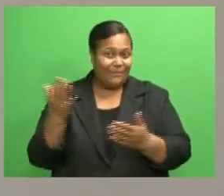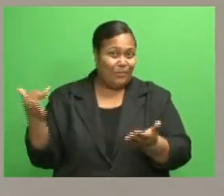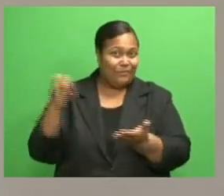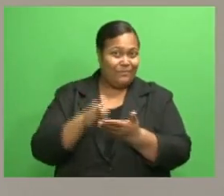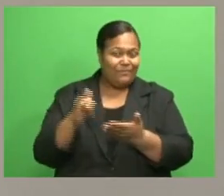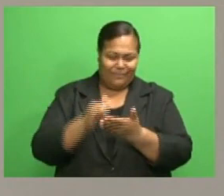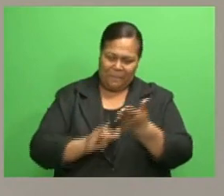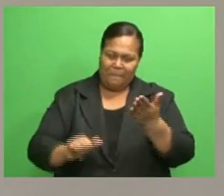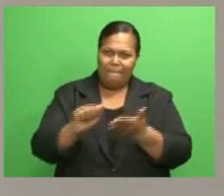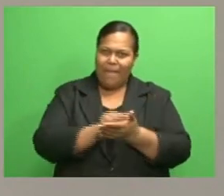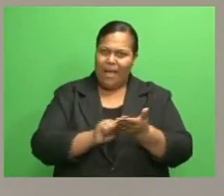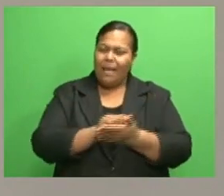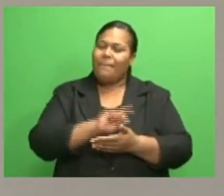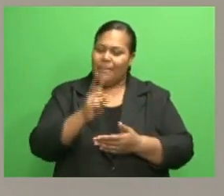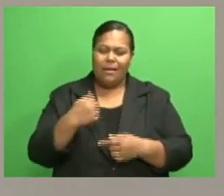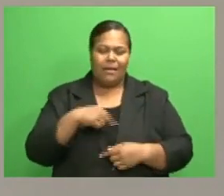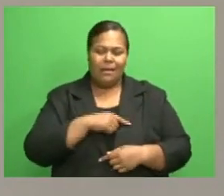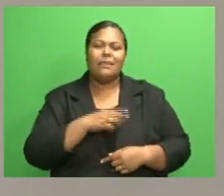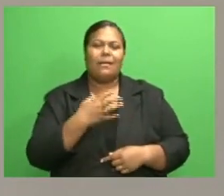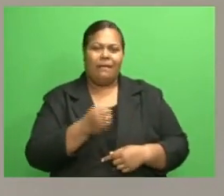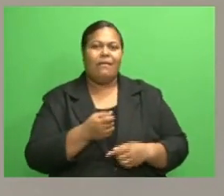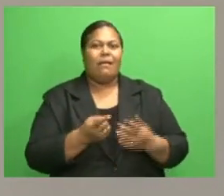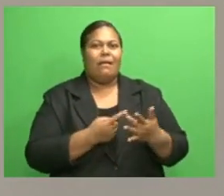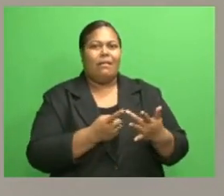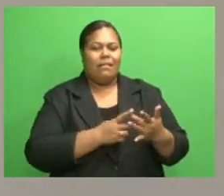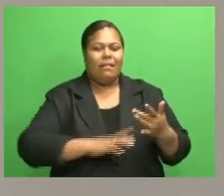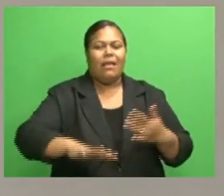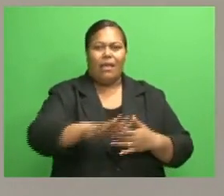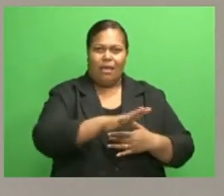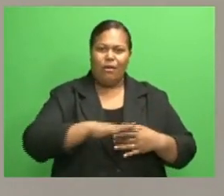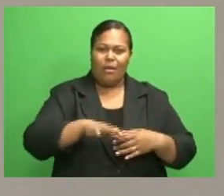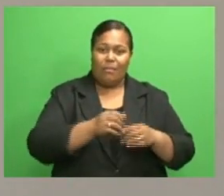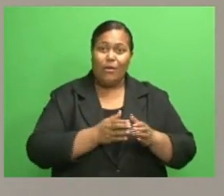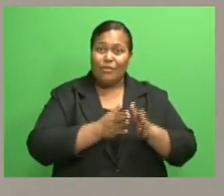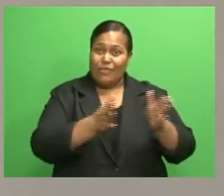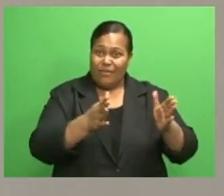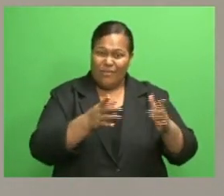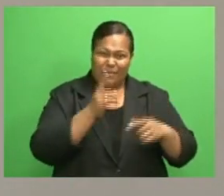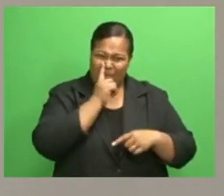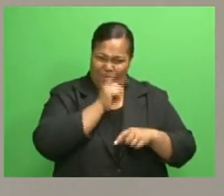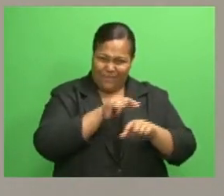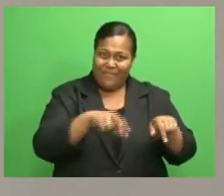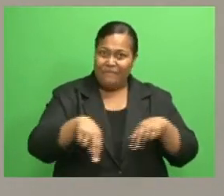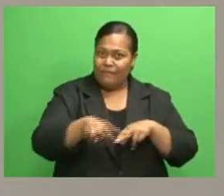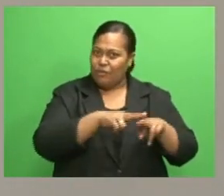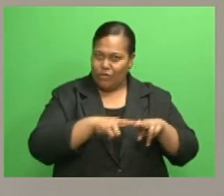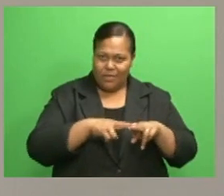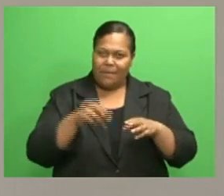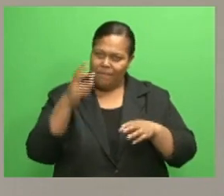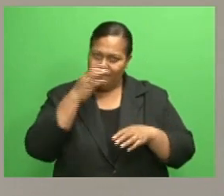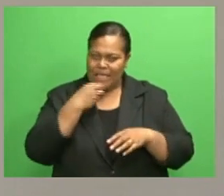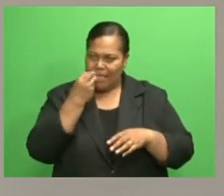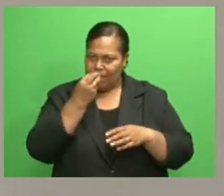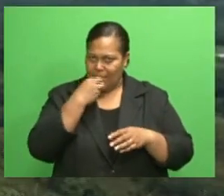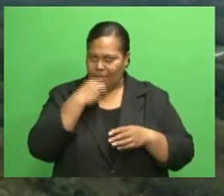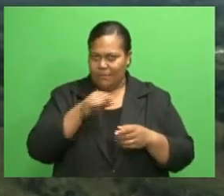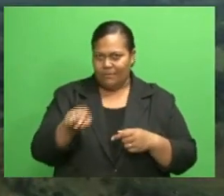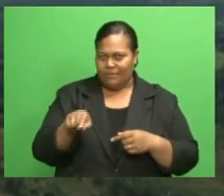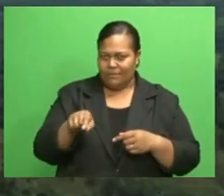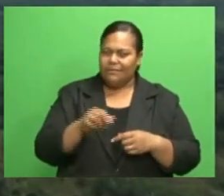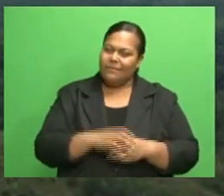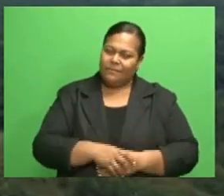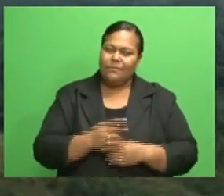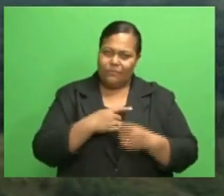other large areas of untapped potential in Fiji when it comes to general public who consume this product. So we can definitely tap into that area.